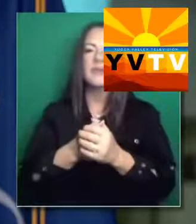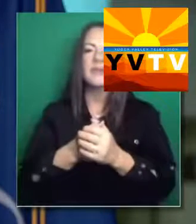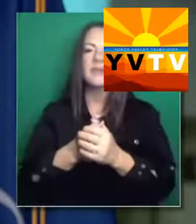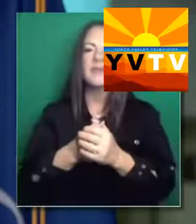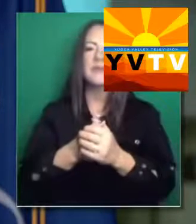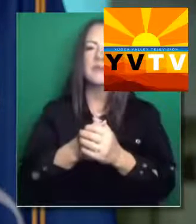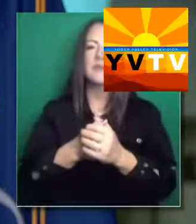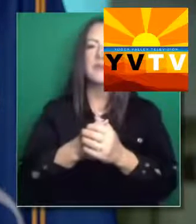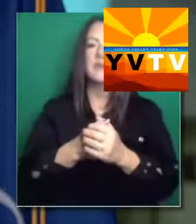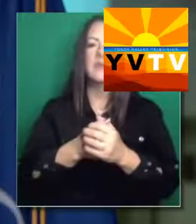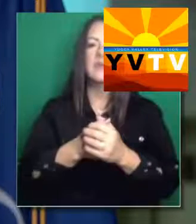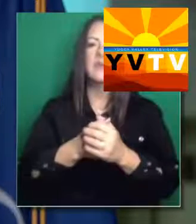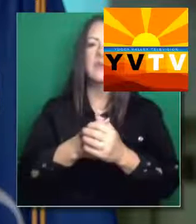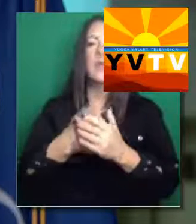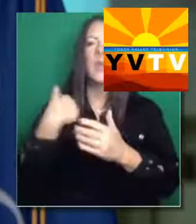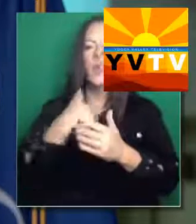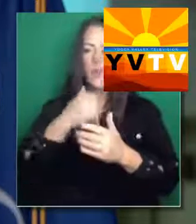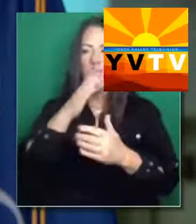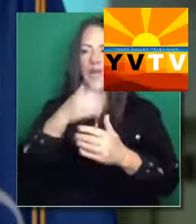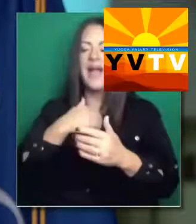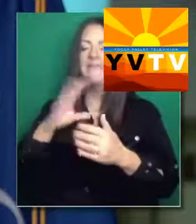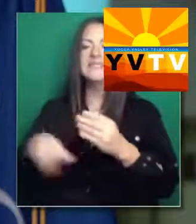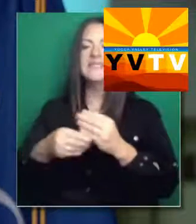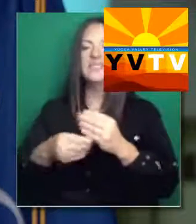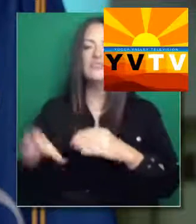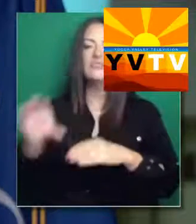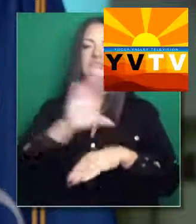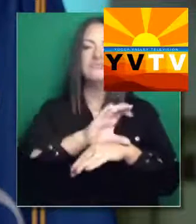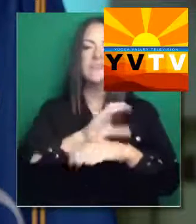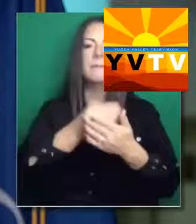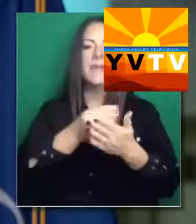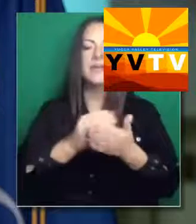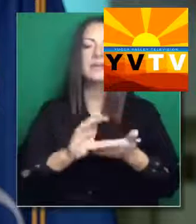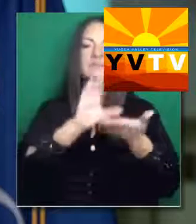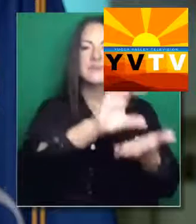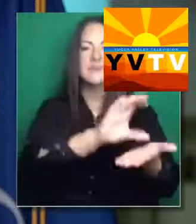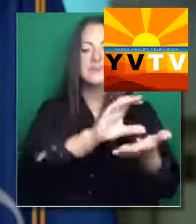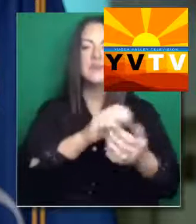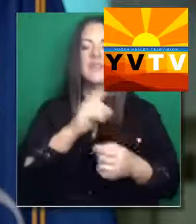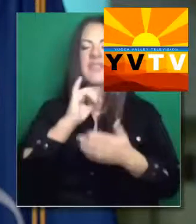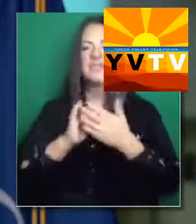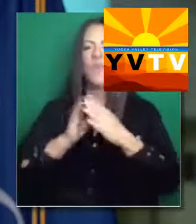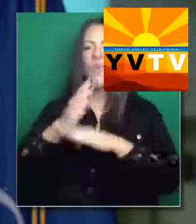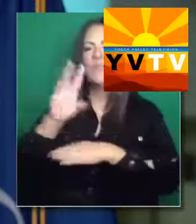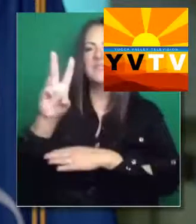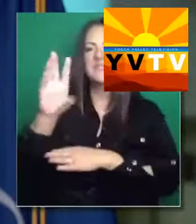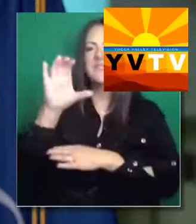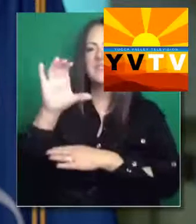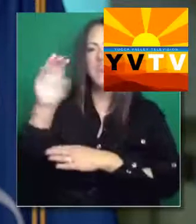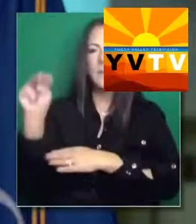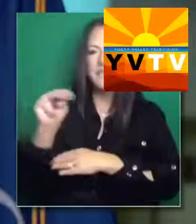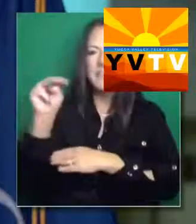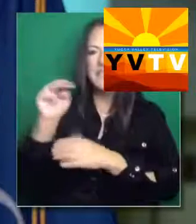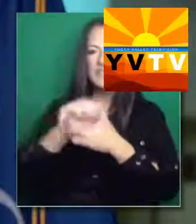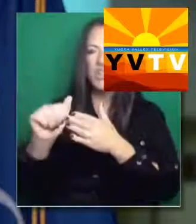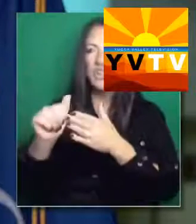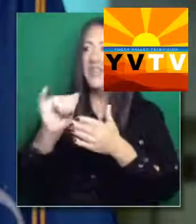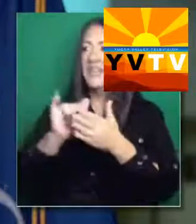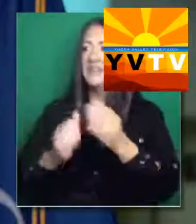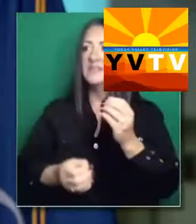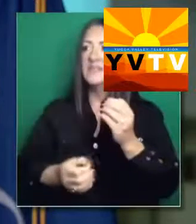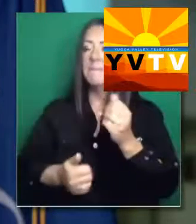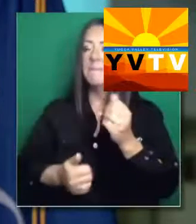of additional supports in that space. That was over $600 million. So you're talking about unprecedented, even in a COVID